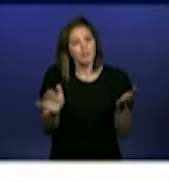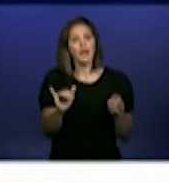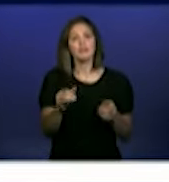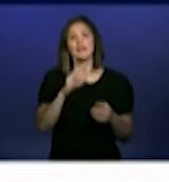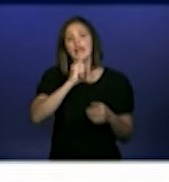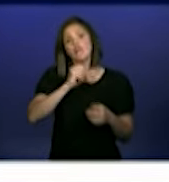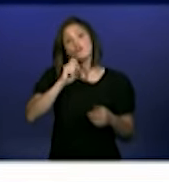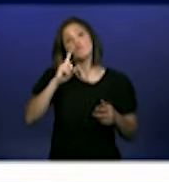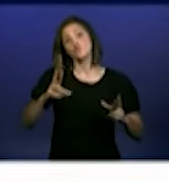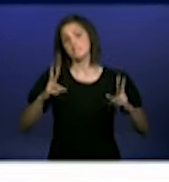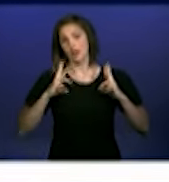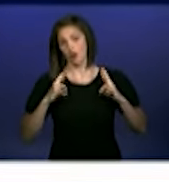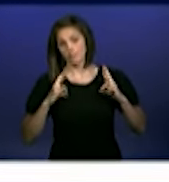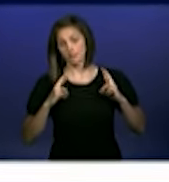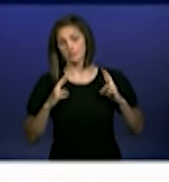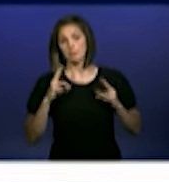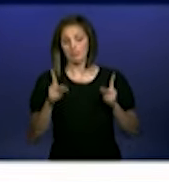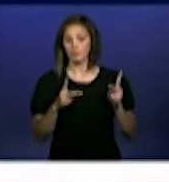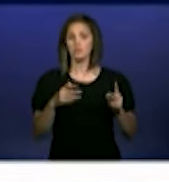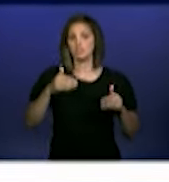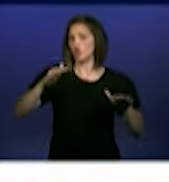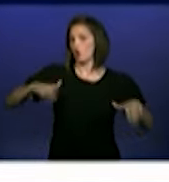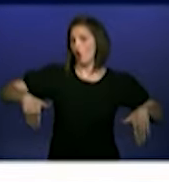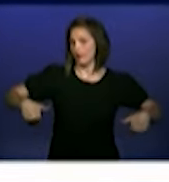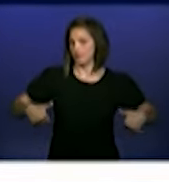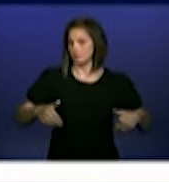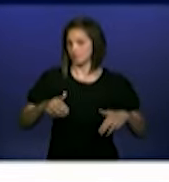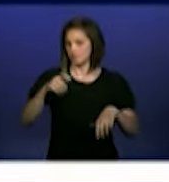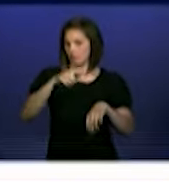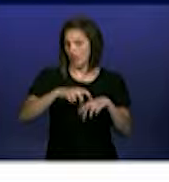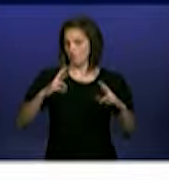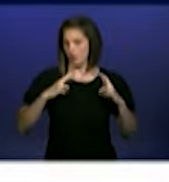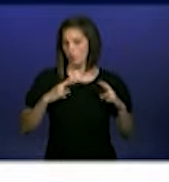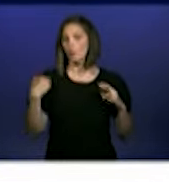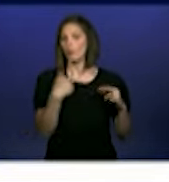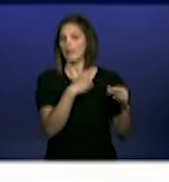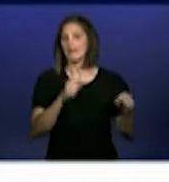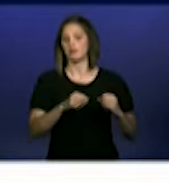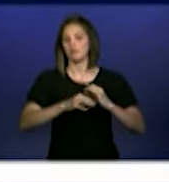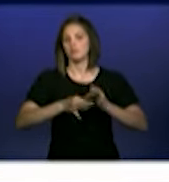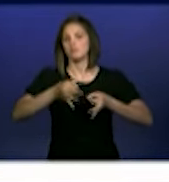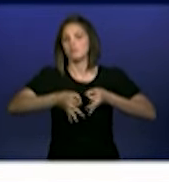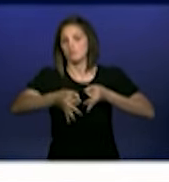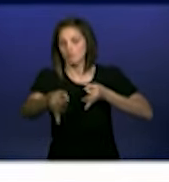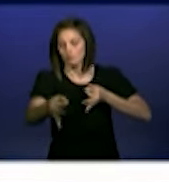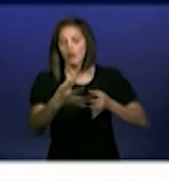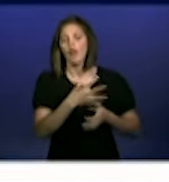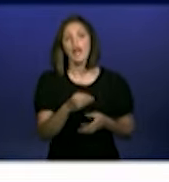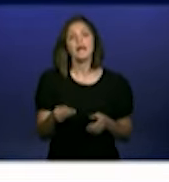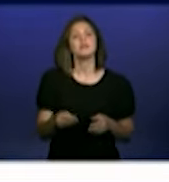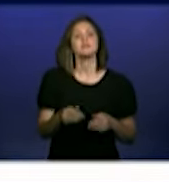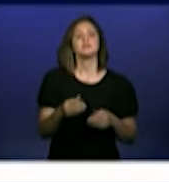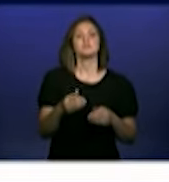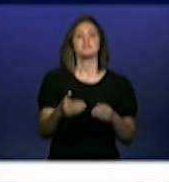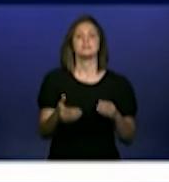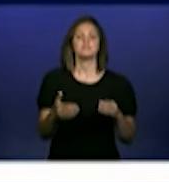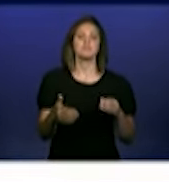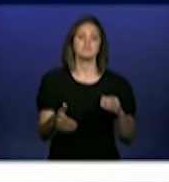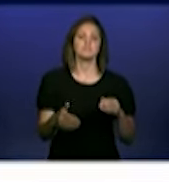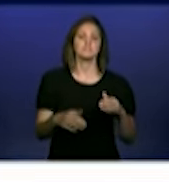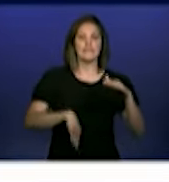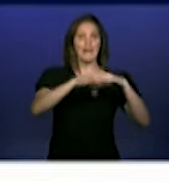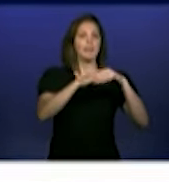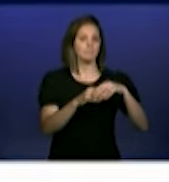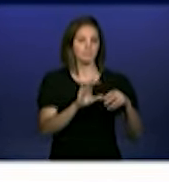for those not near or at retirement, change the cap for where we stop taking out deductions, and tie the returns to the equity